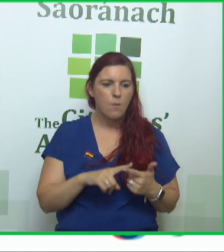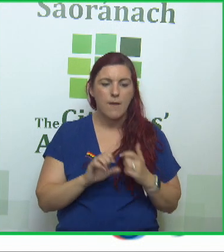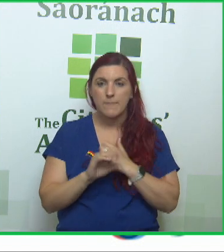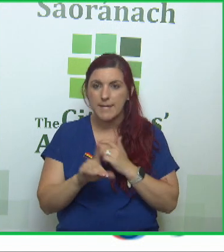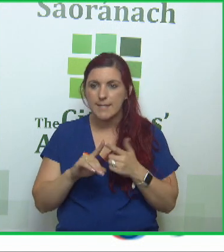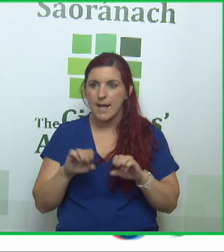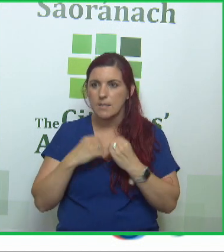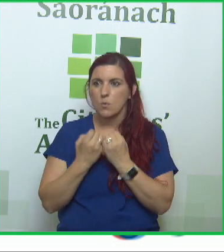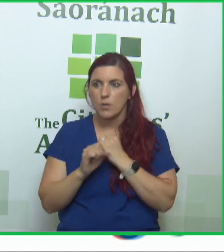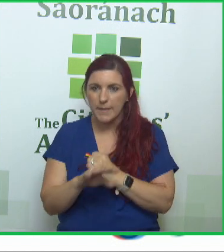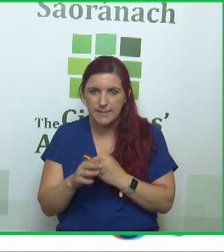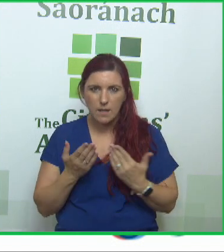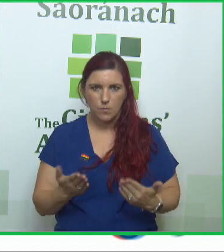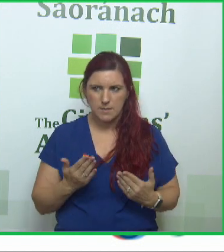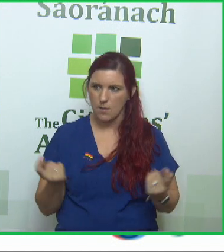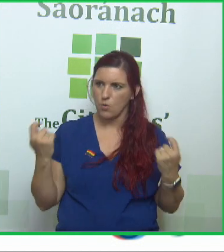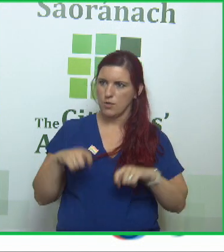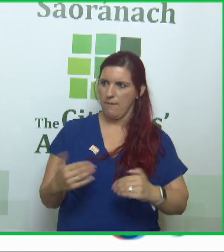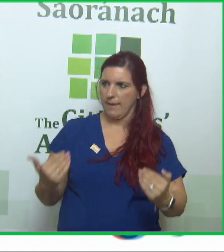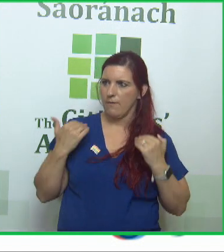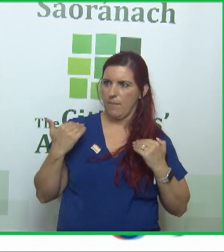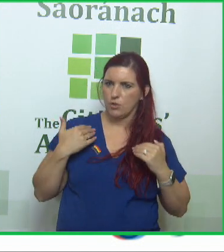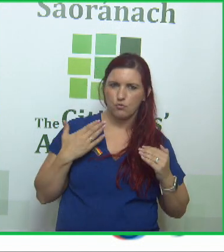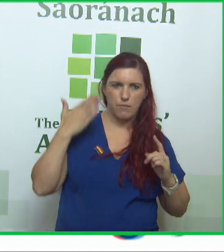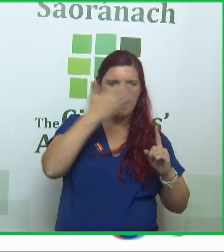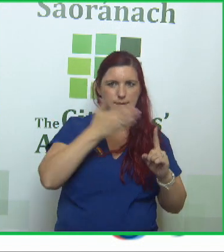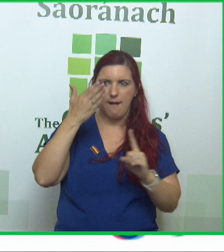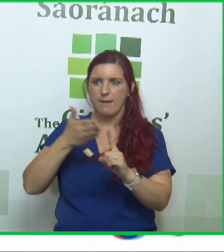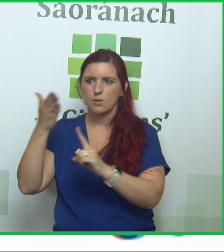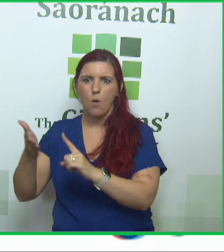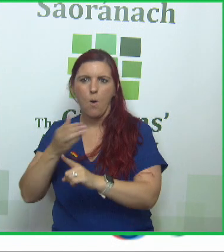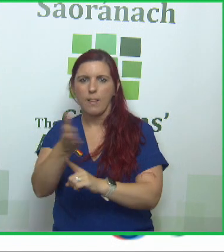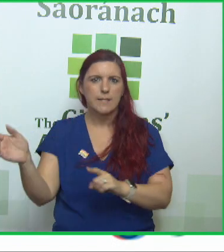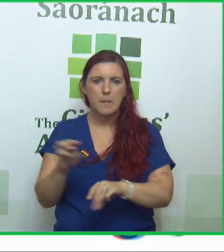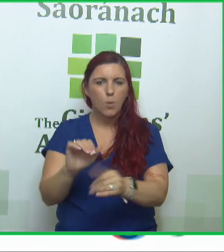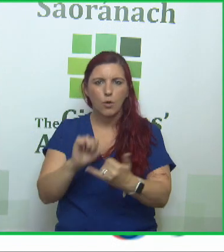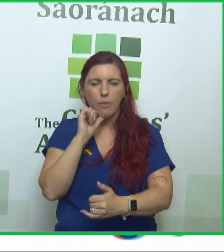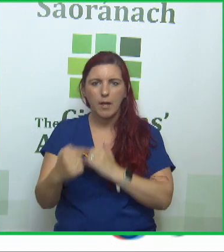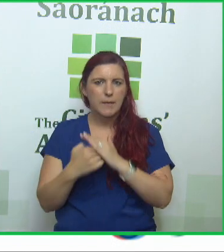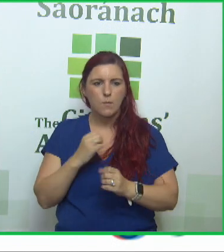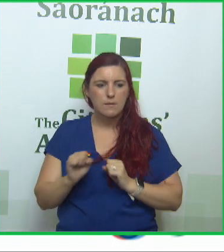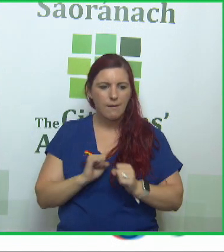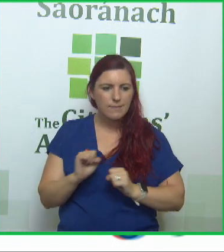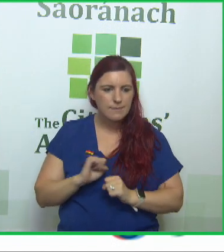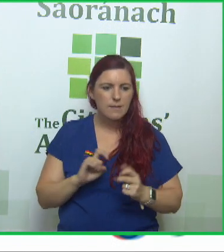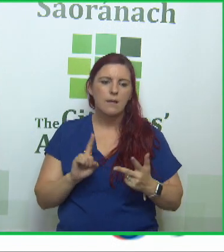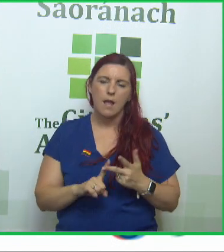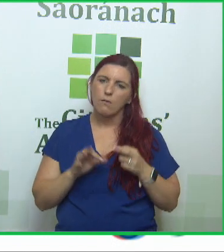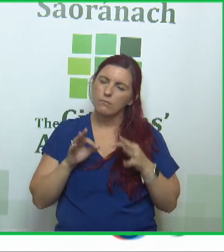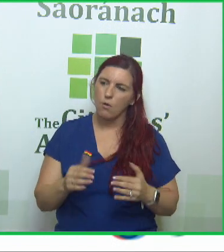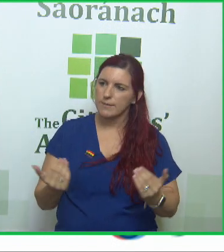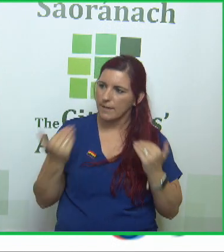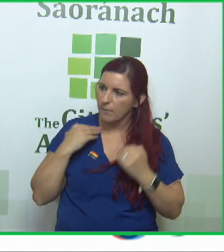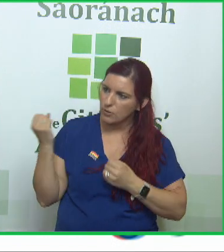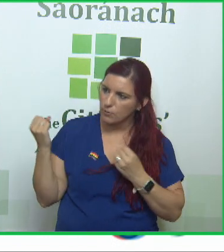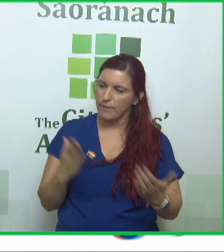media presence, and we're sharing information to reach all of these people who aren't coming into our services. We should acknowledge, though, that information provision